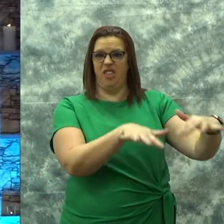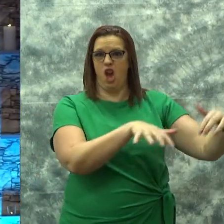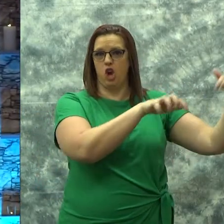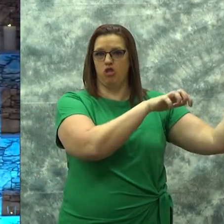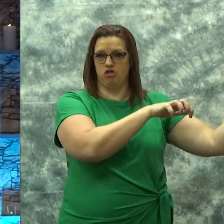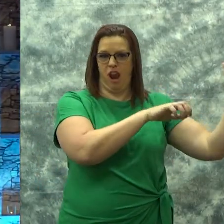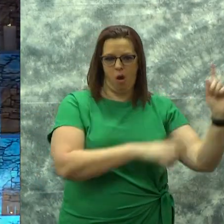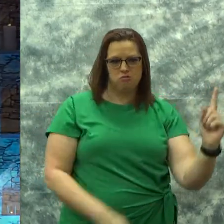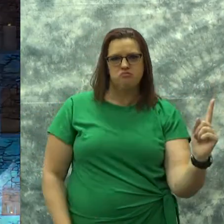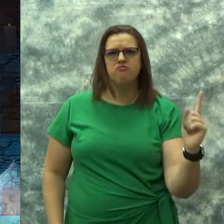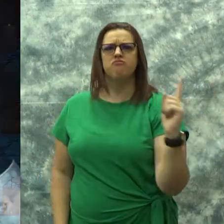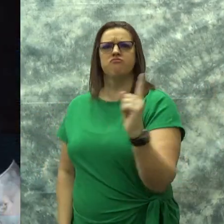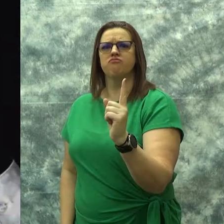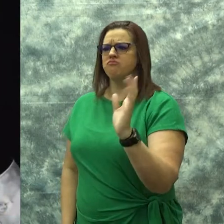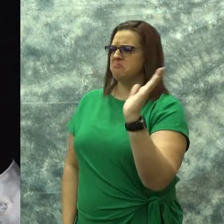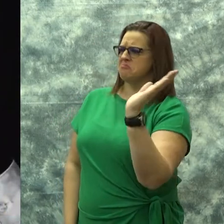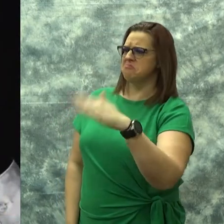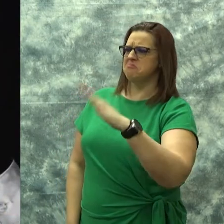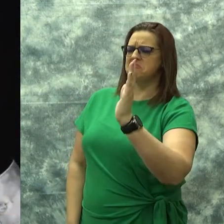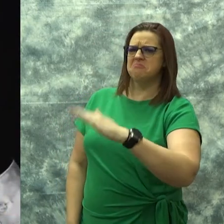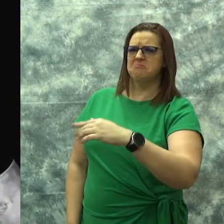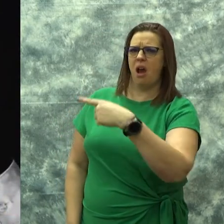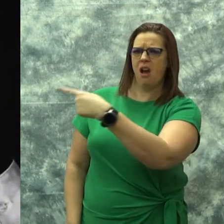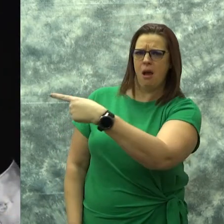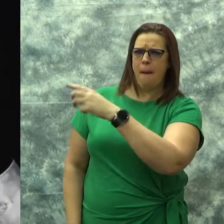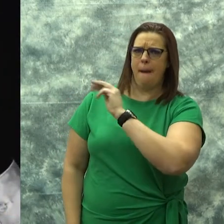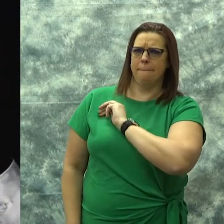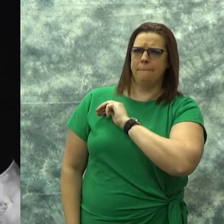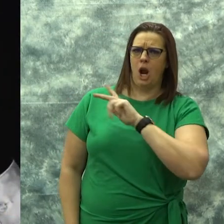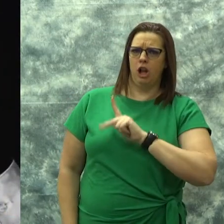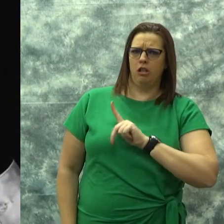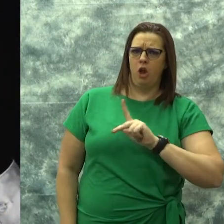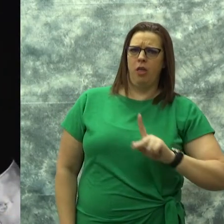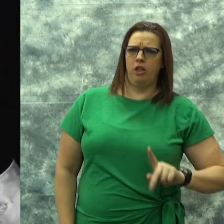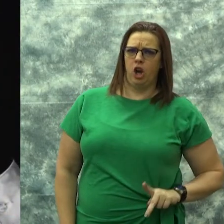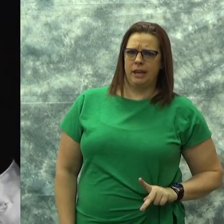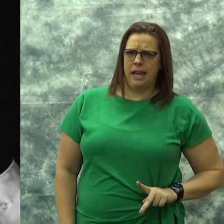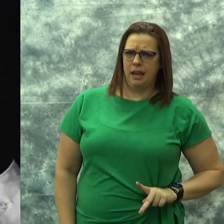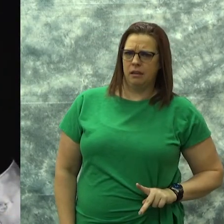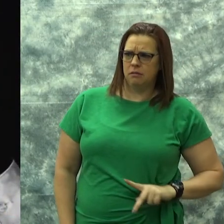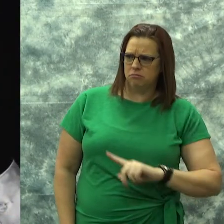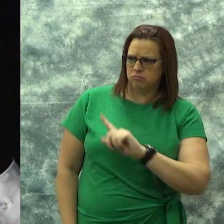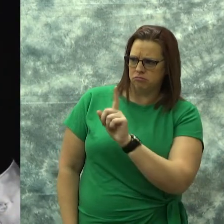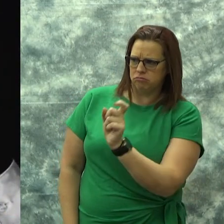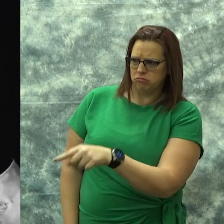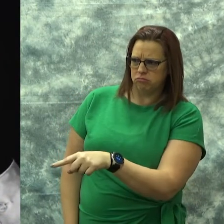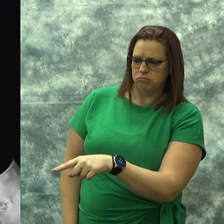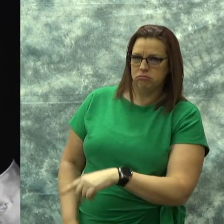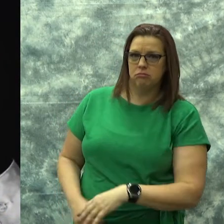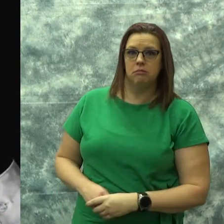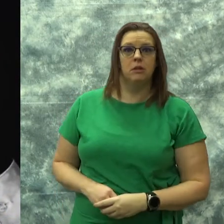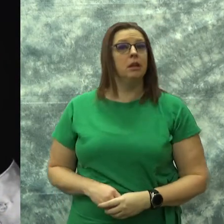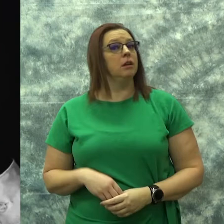Someone stepped out of the crowd and said, "Are you Martin Luther